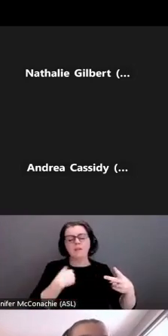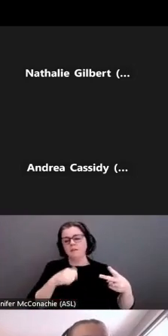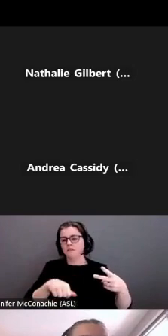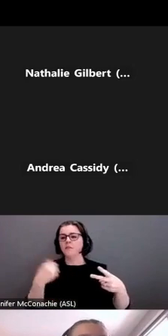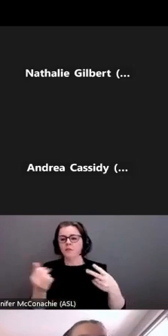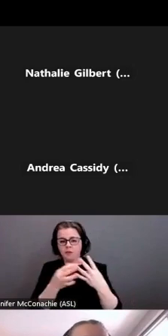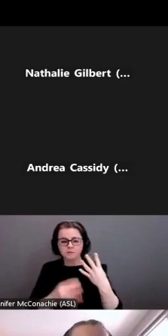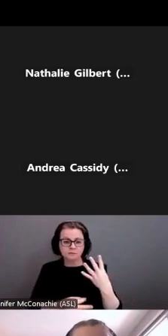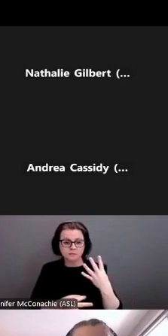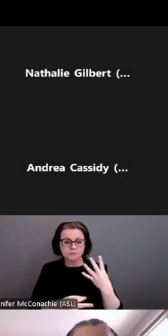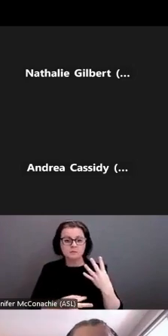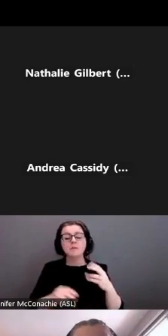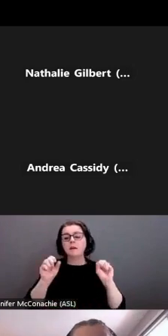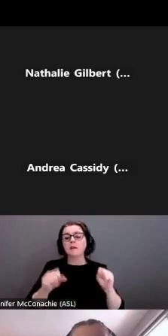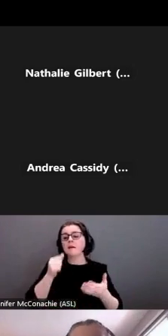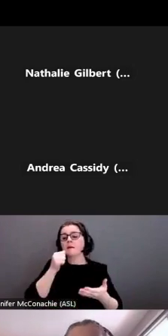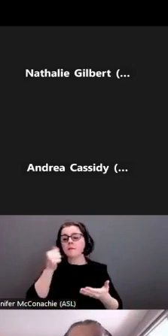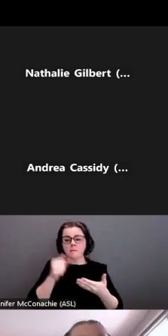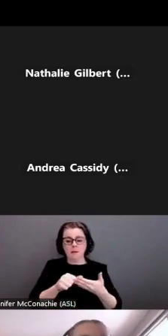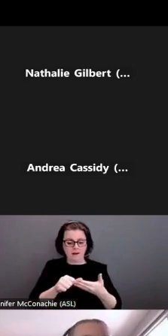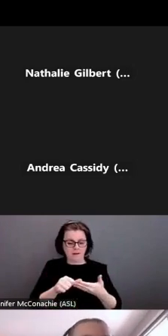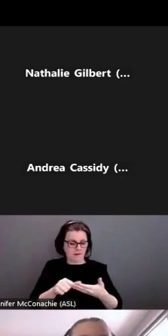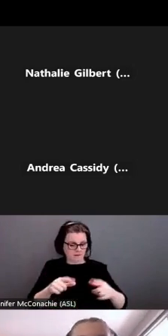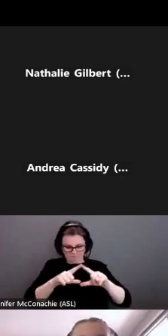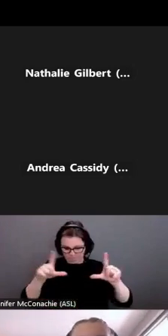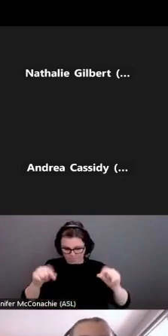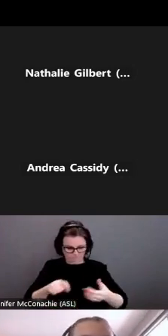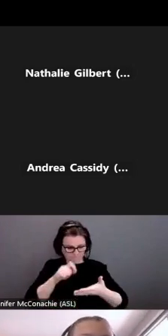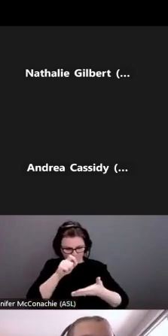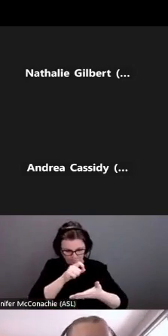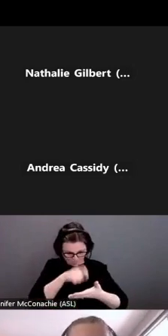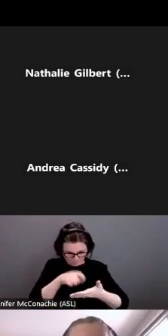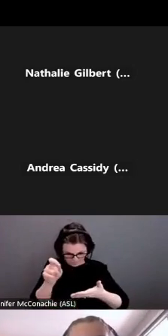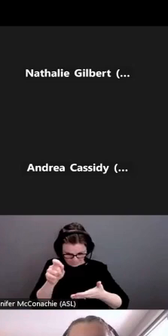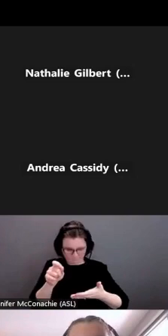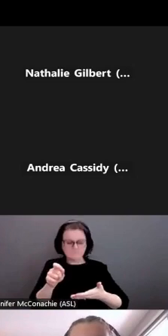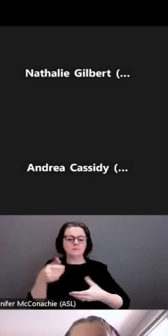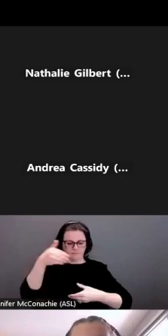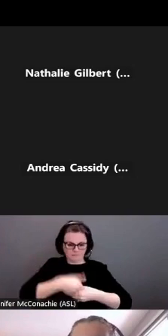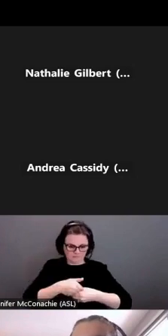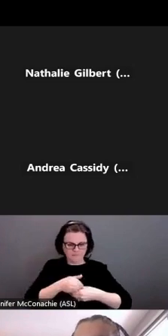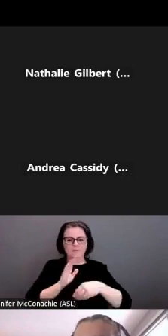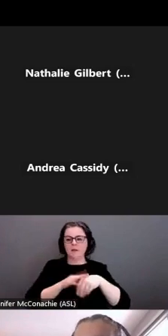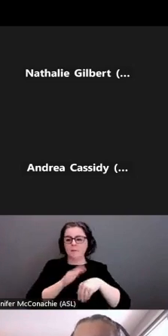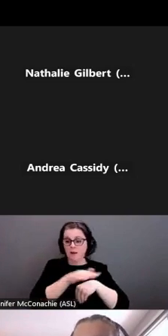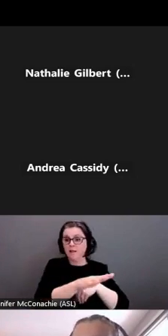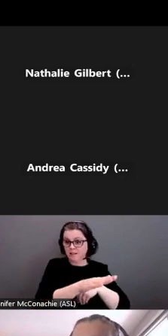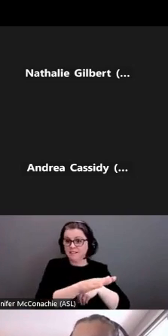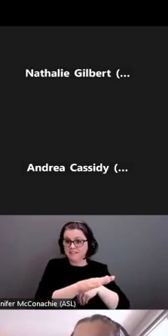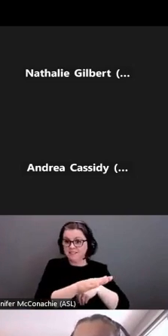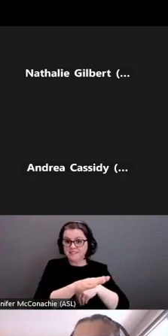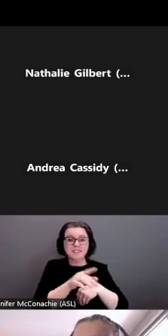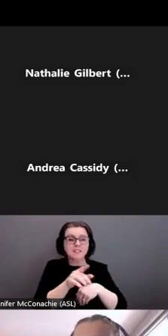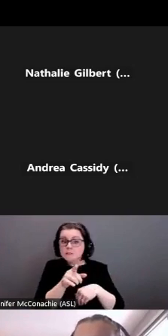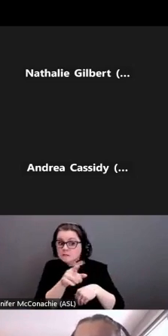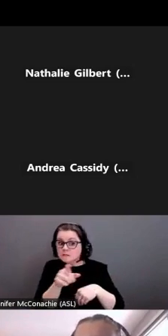as voting by mail. So once you receive that voter information card in the mail, and now I know you will,